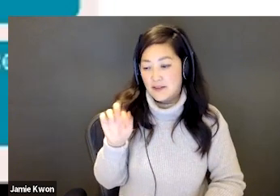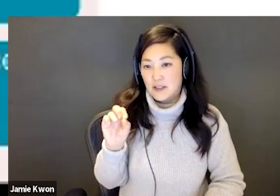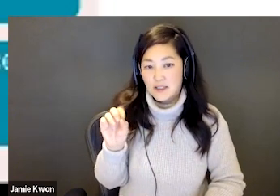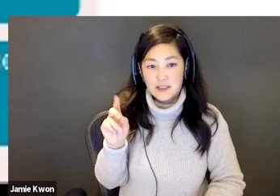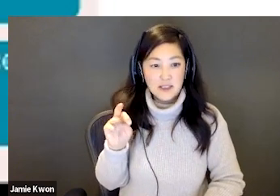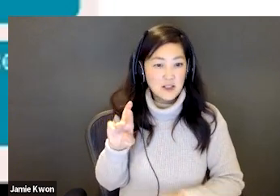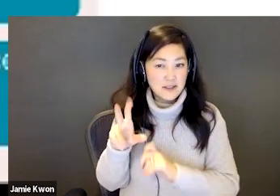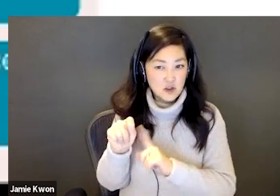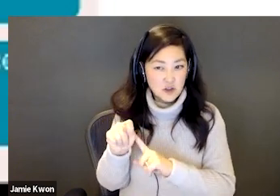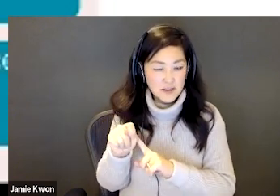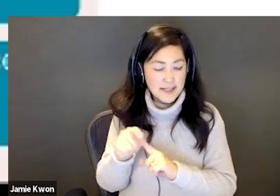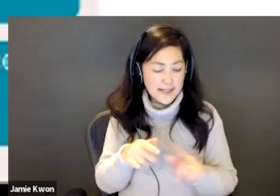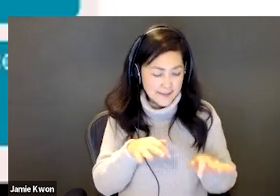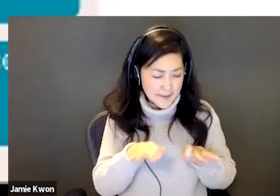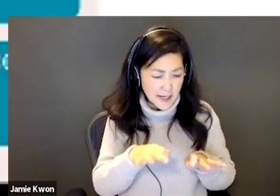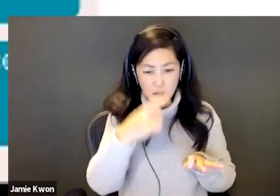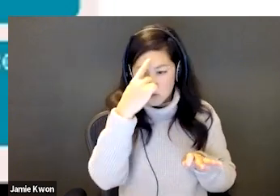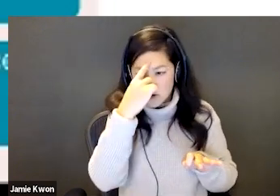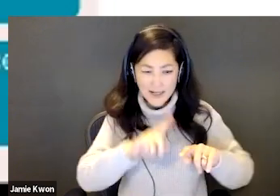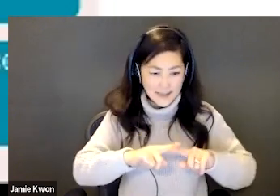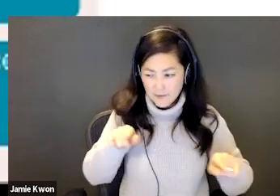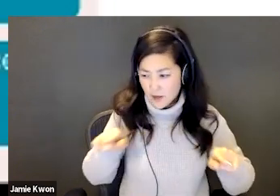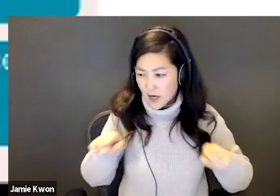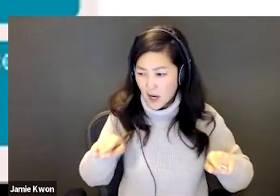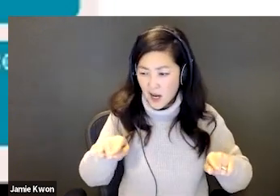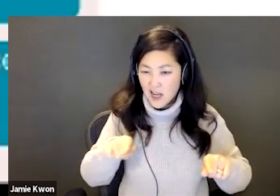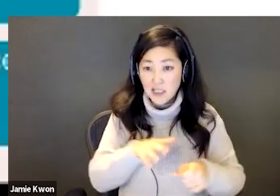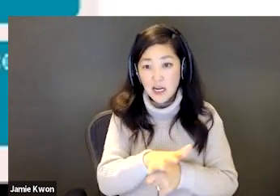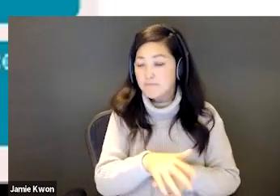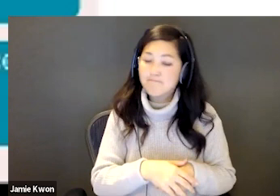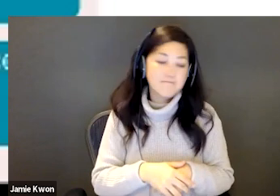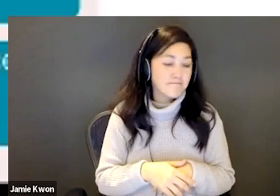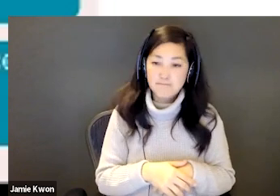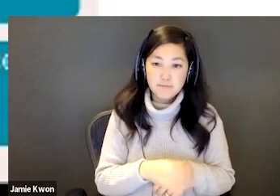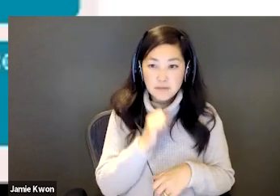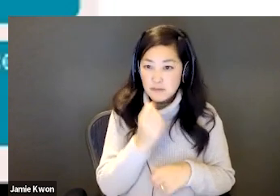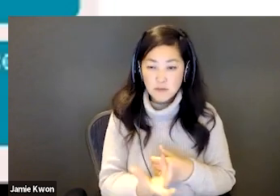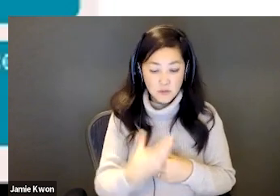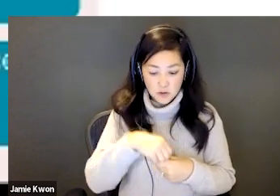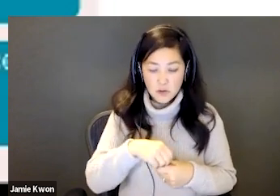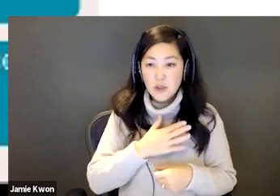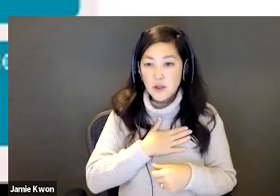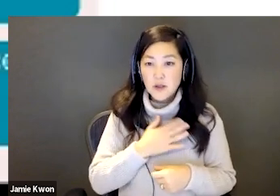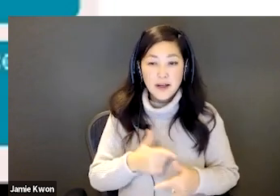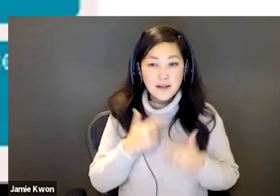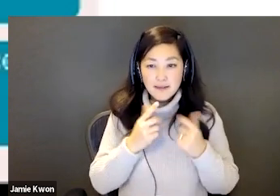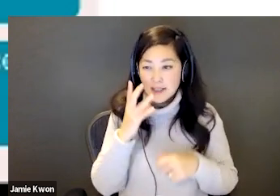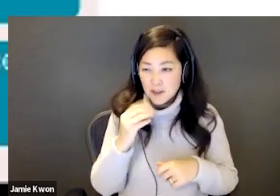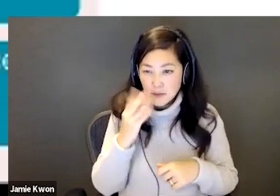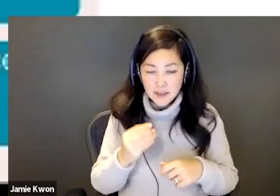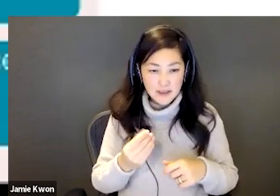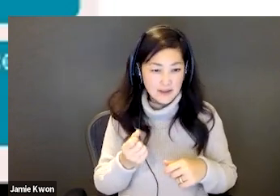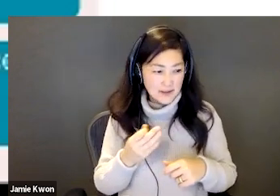brain differences wasn't enough. It doesn't really incorporate my lived experience of those brain differences, which